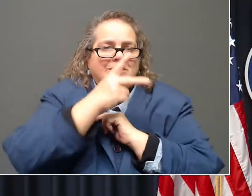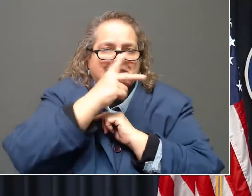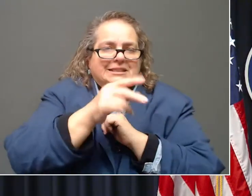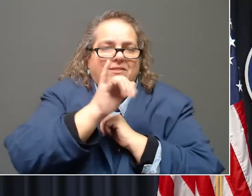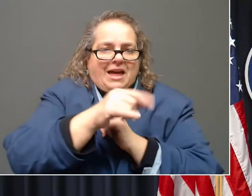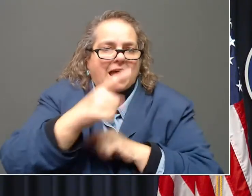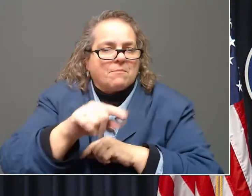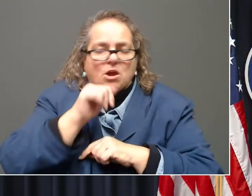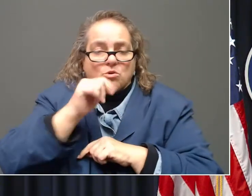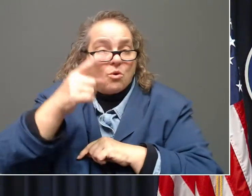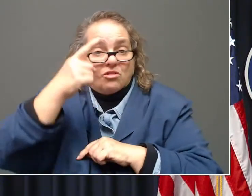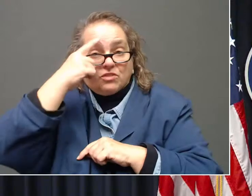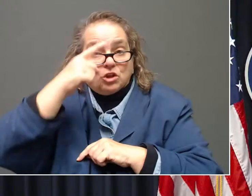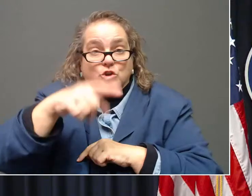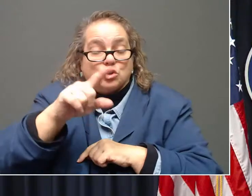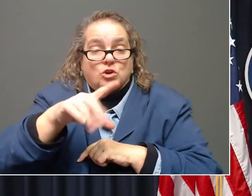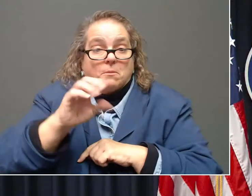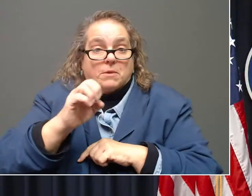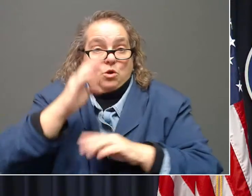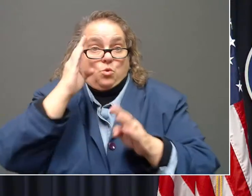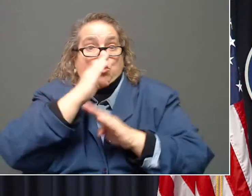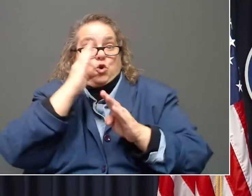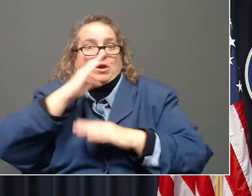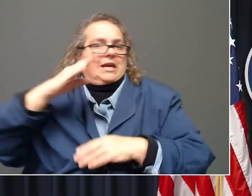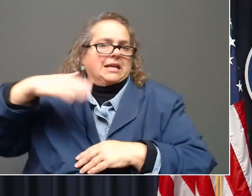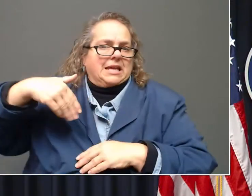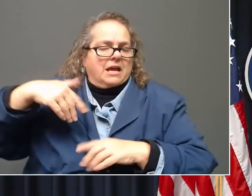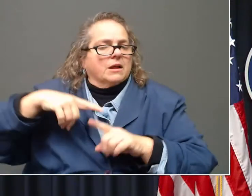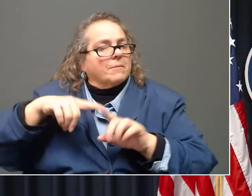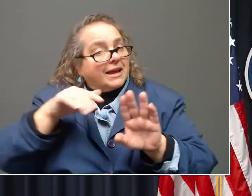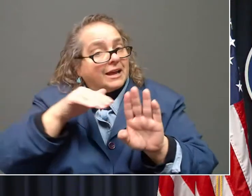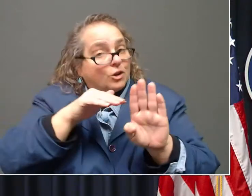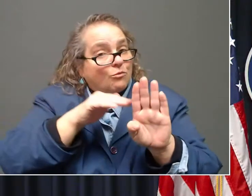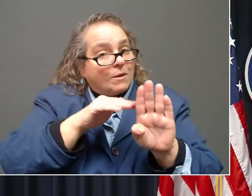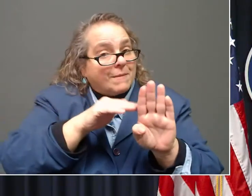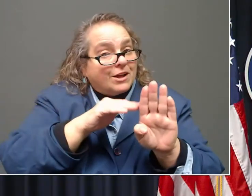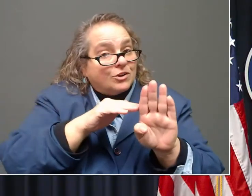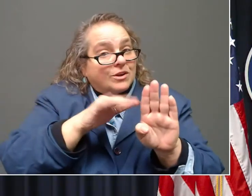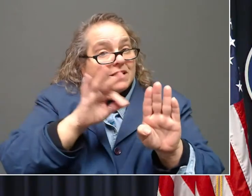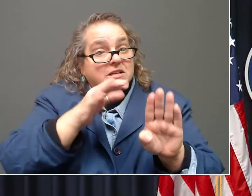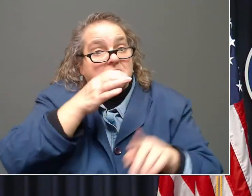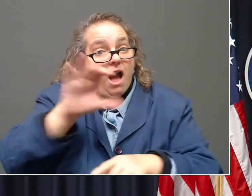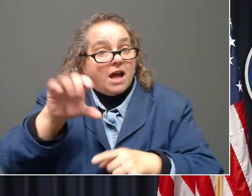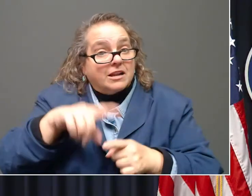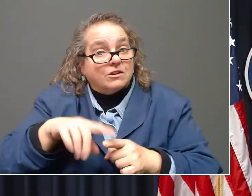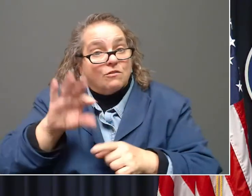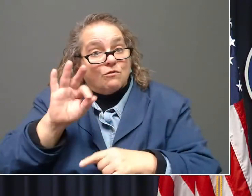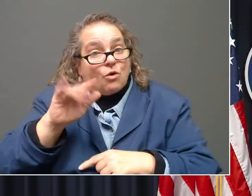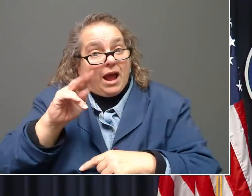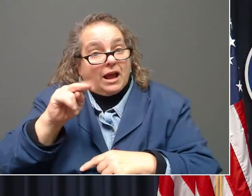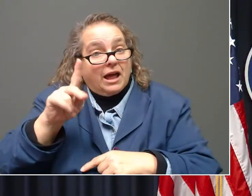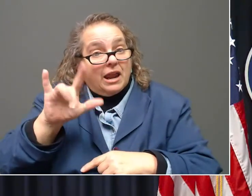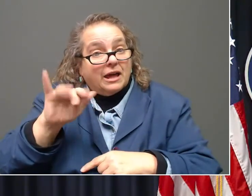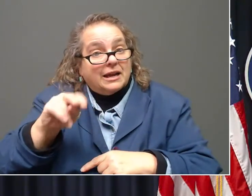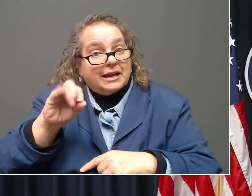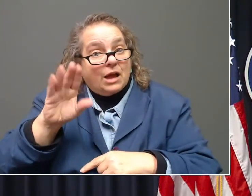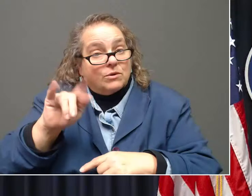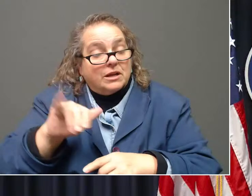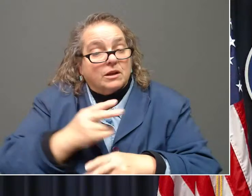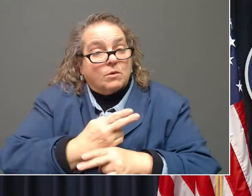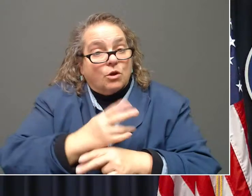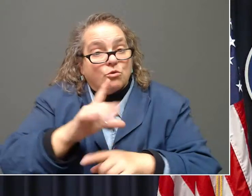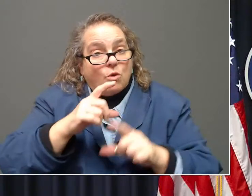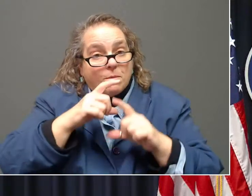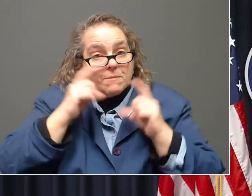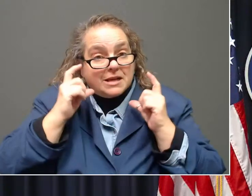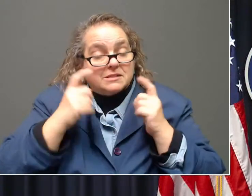We'll have to watch the numbers over the coming days, but even when cases are going down, what we see is a county can have a spike, and